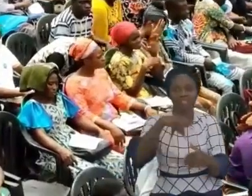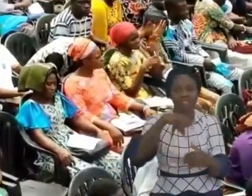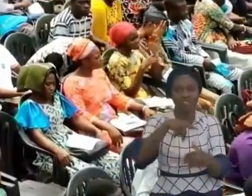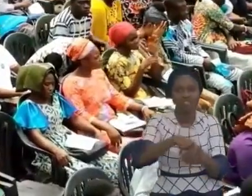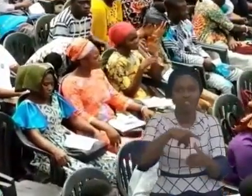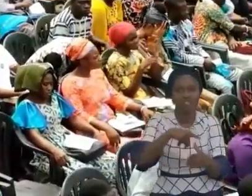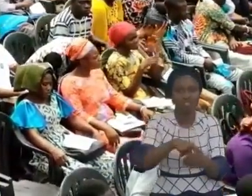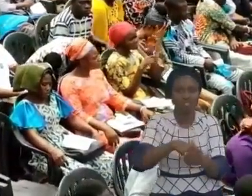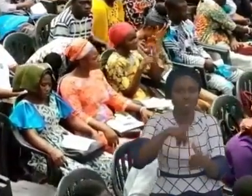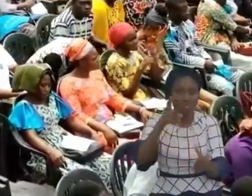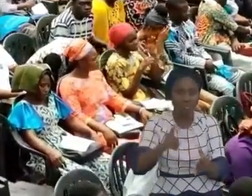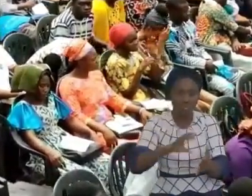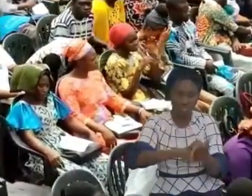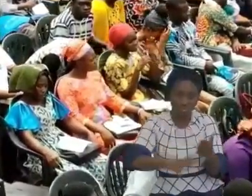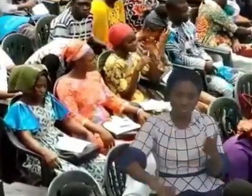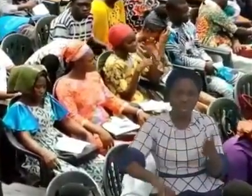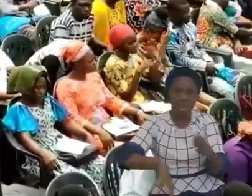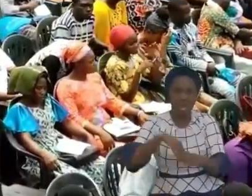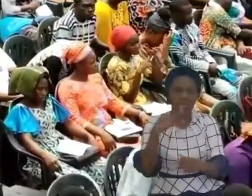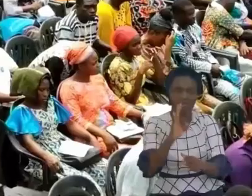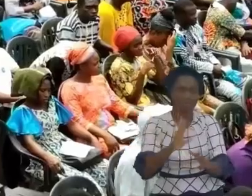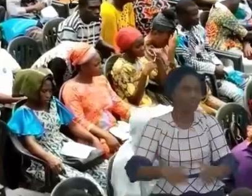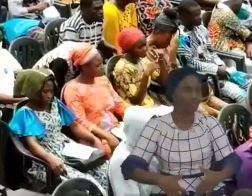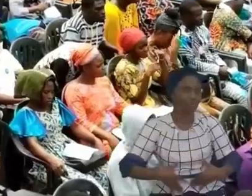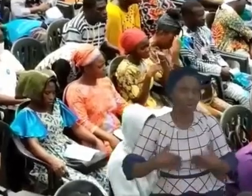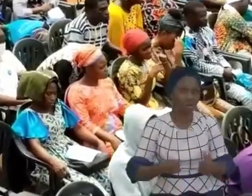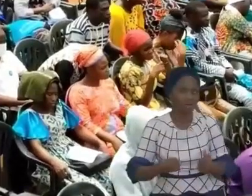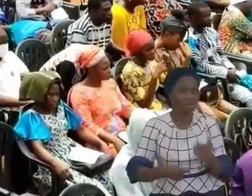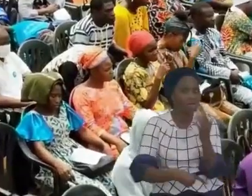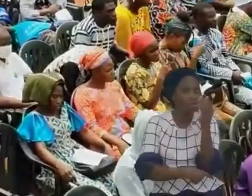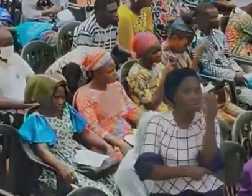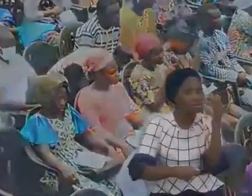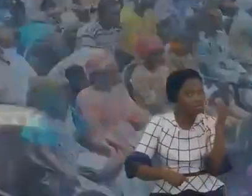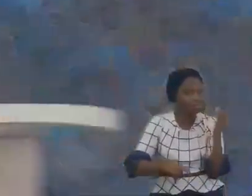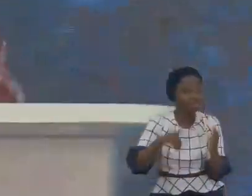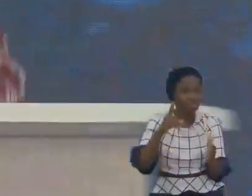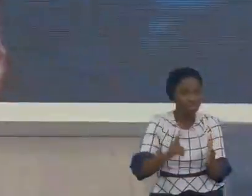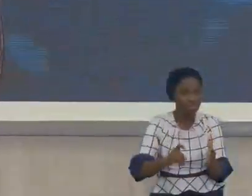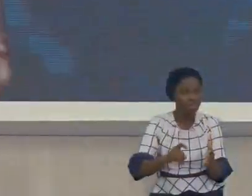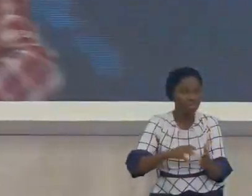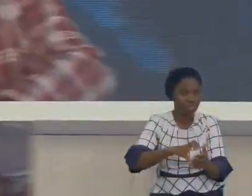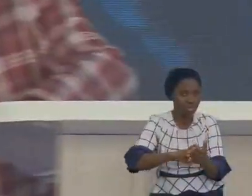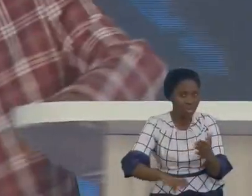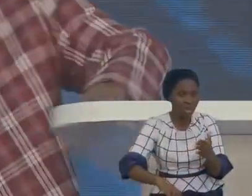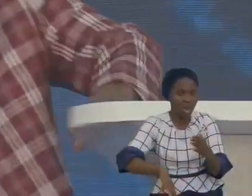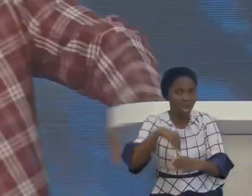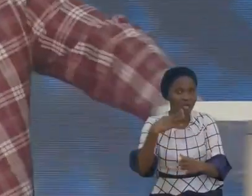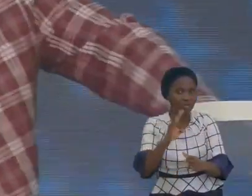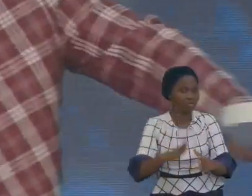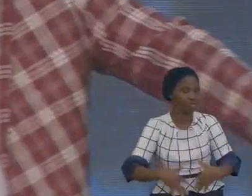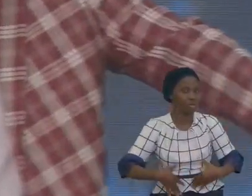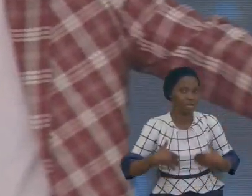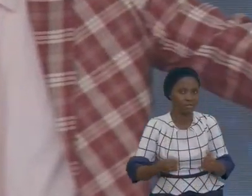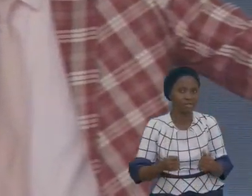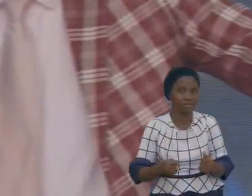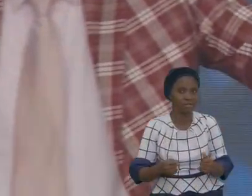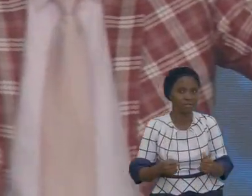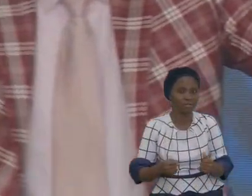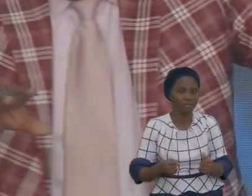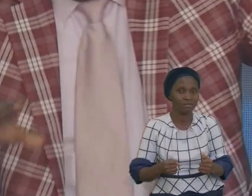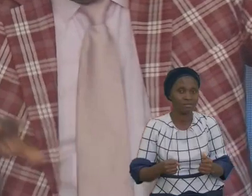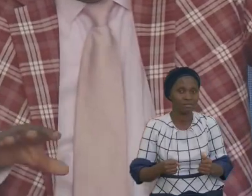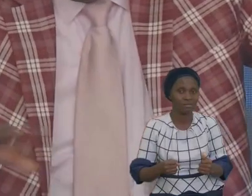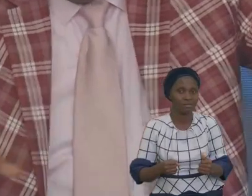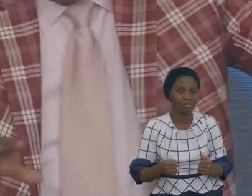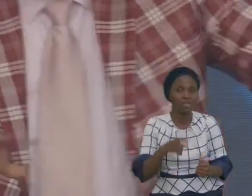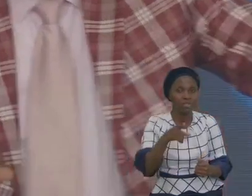Stealing will get out of your life. You will not steal the research work of other people and